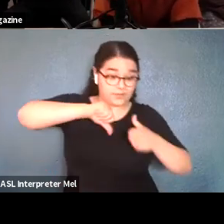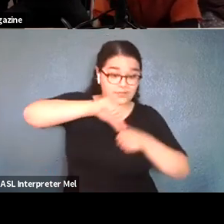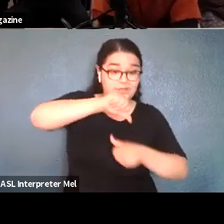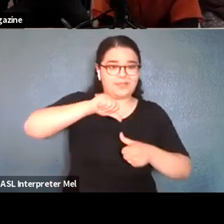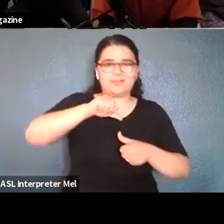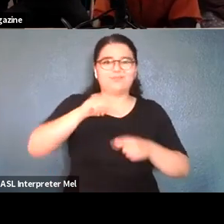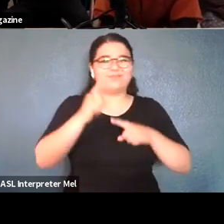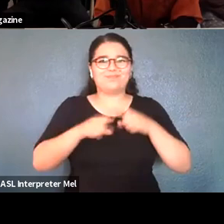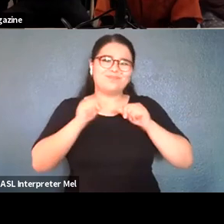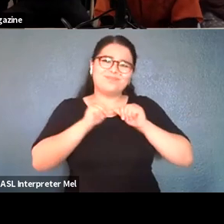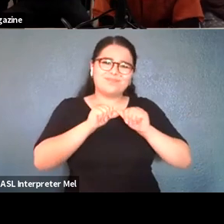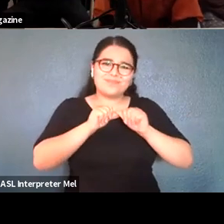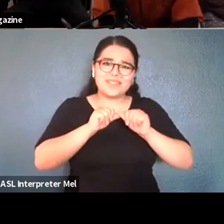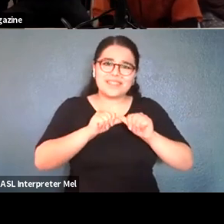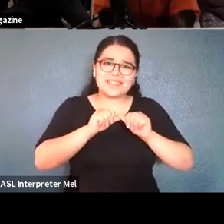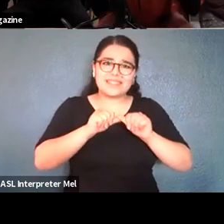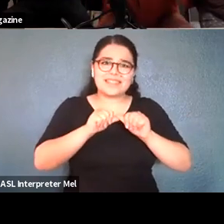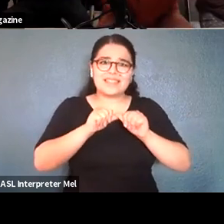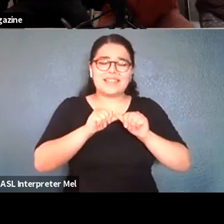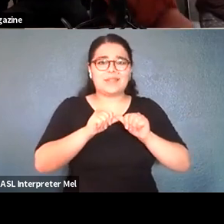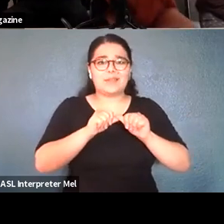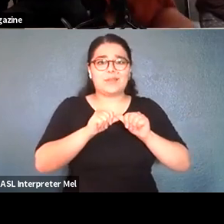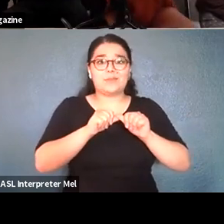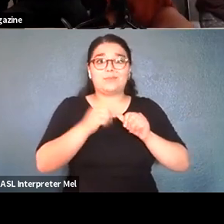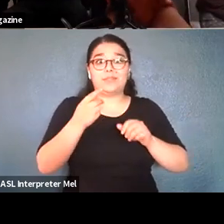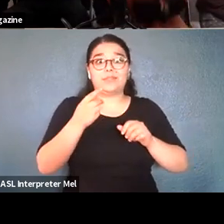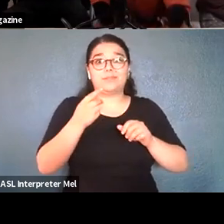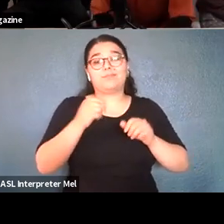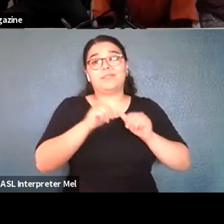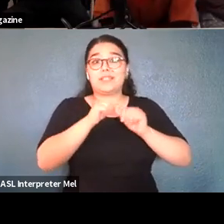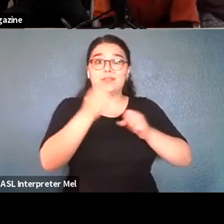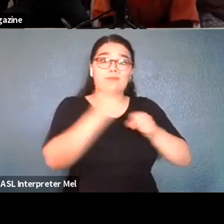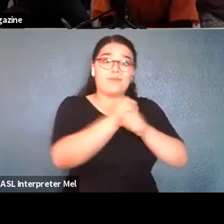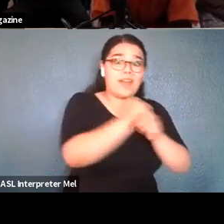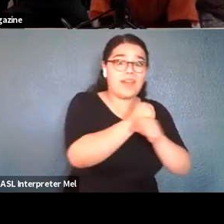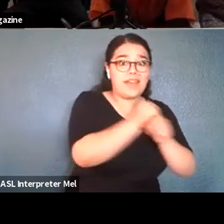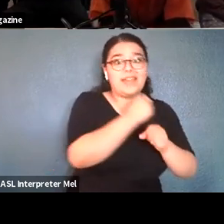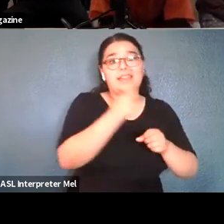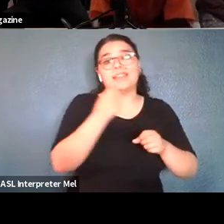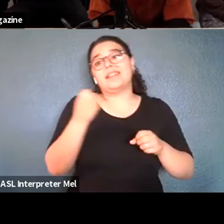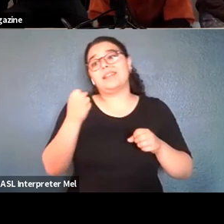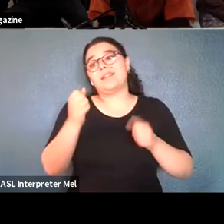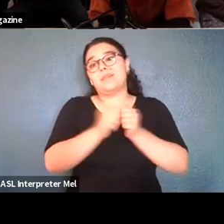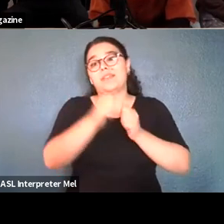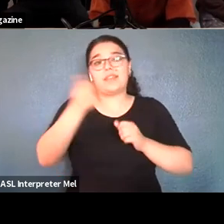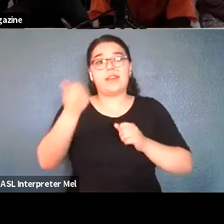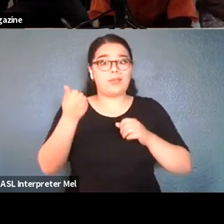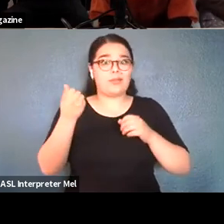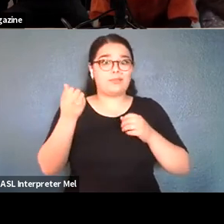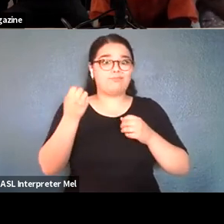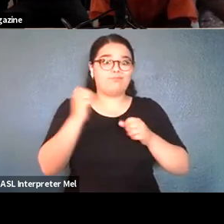to only direct our fights, which we are constantly doing, standing with other warriors in the fights